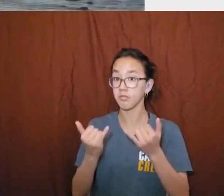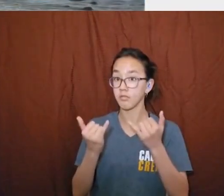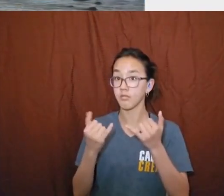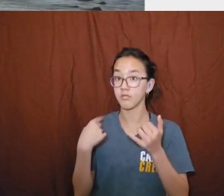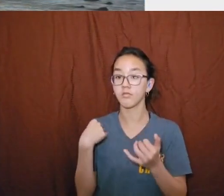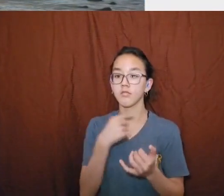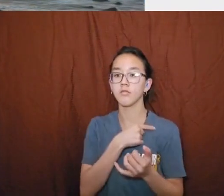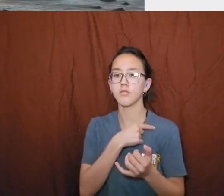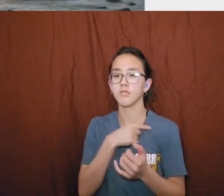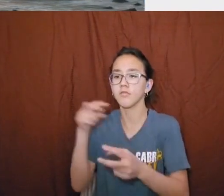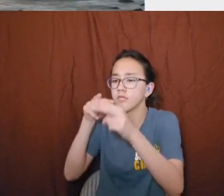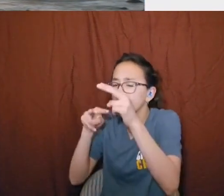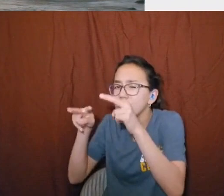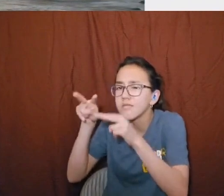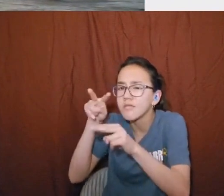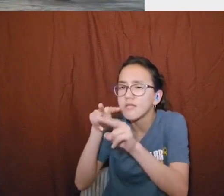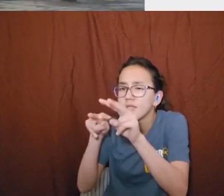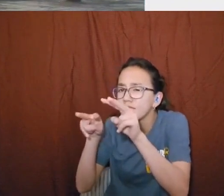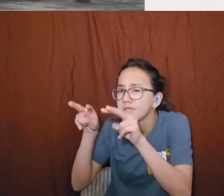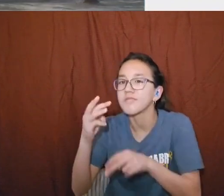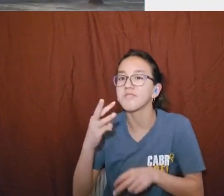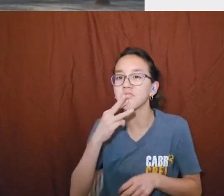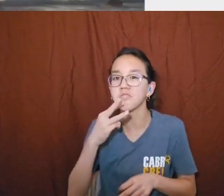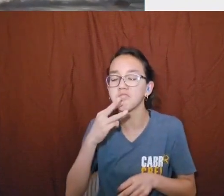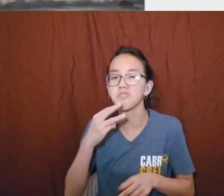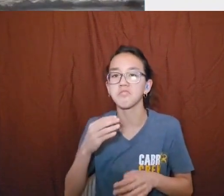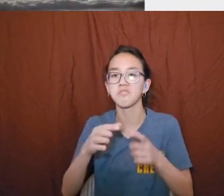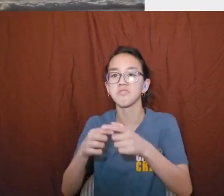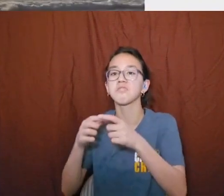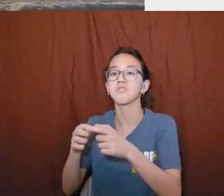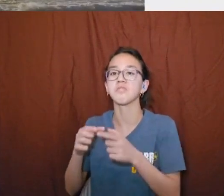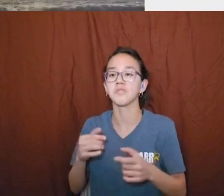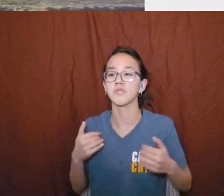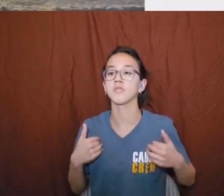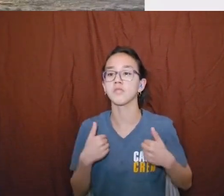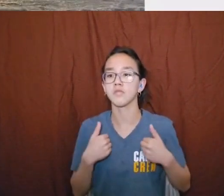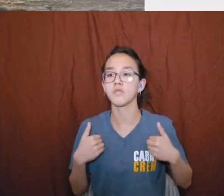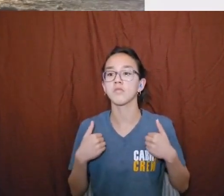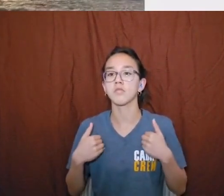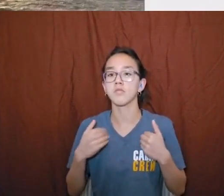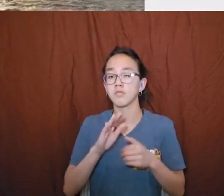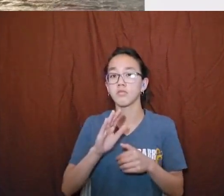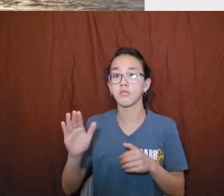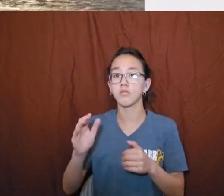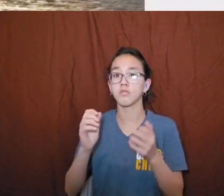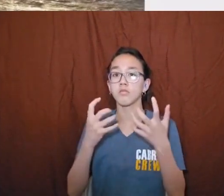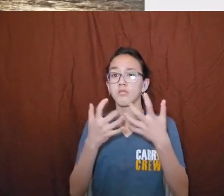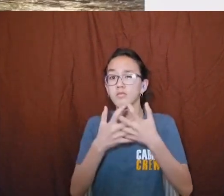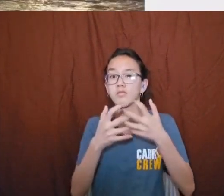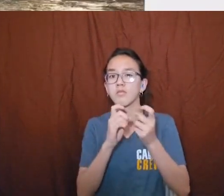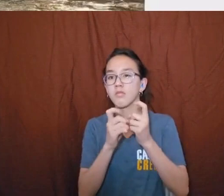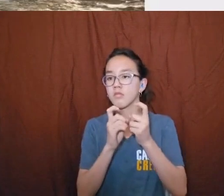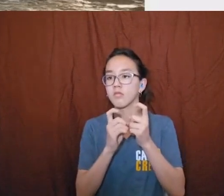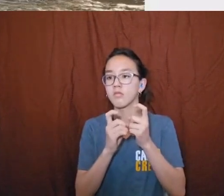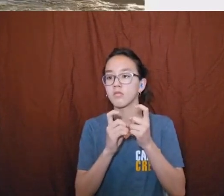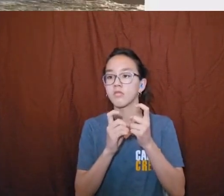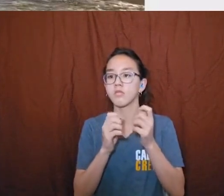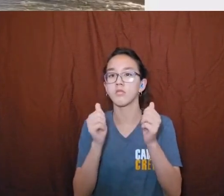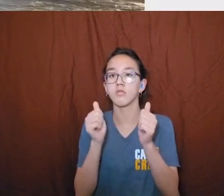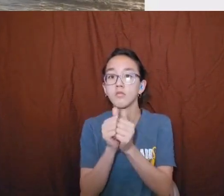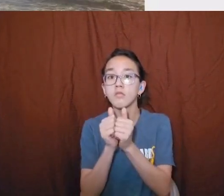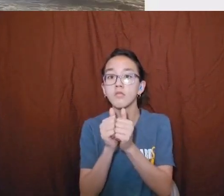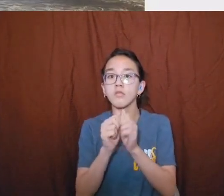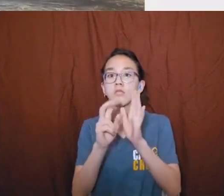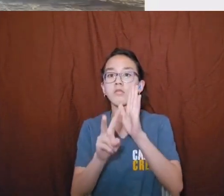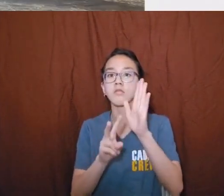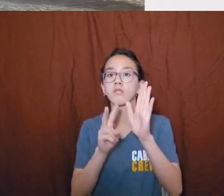And now, we are going to explore these tidepool creatures and their adaptations